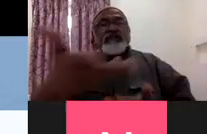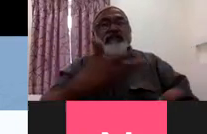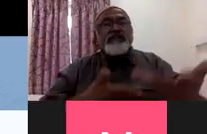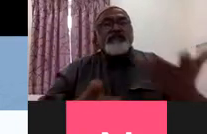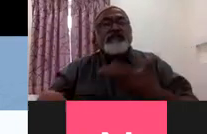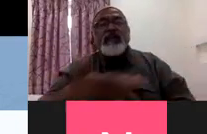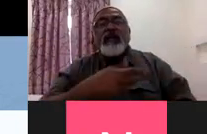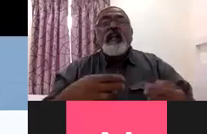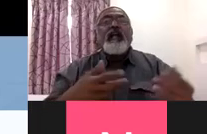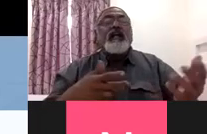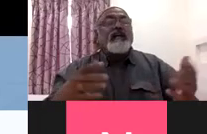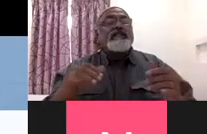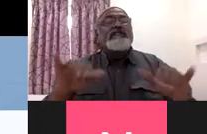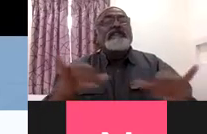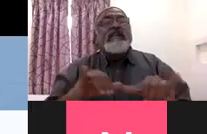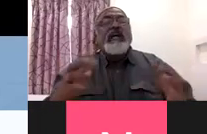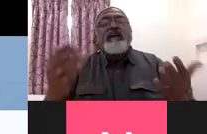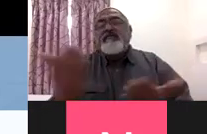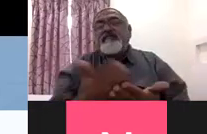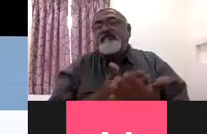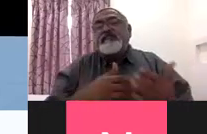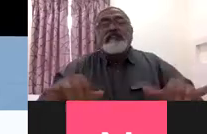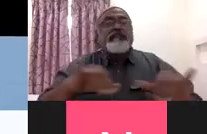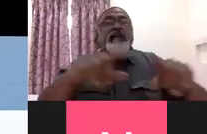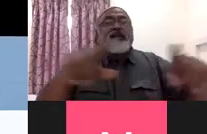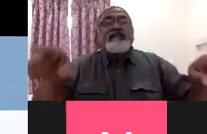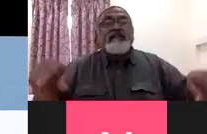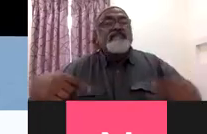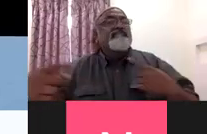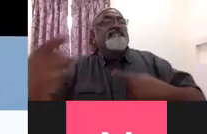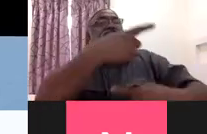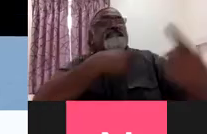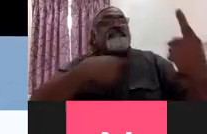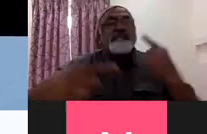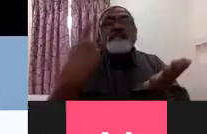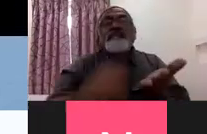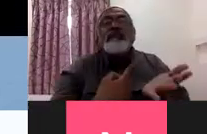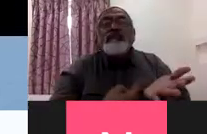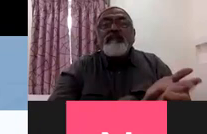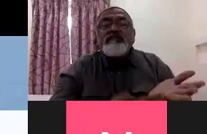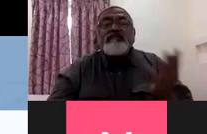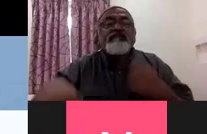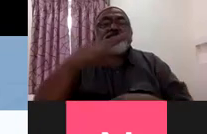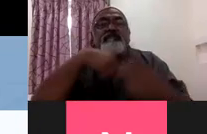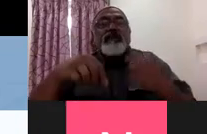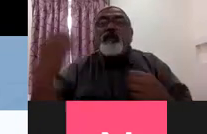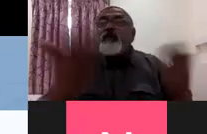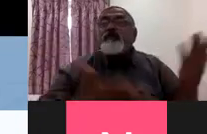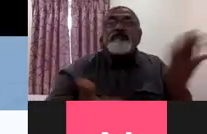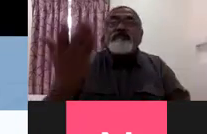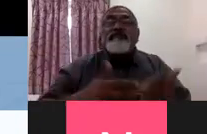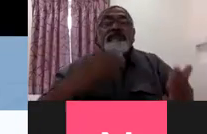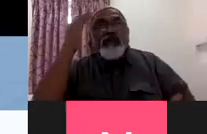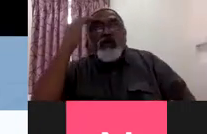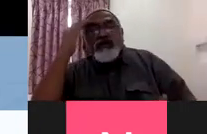it as a safe space for a discussion. So and please feel free to contribute with your thoughts, comments,